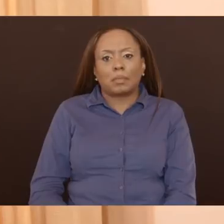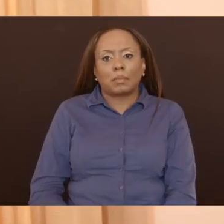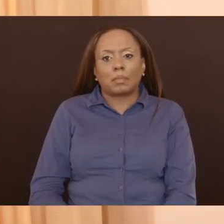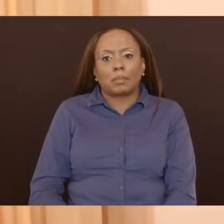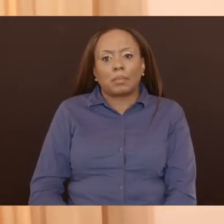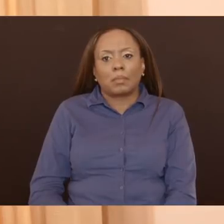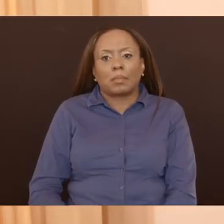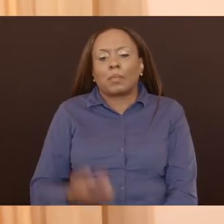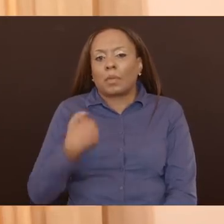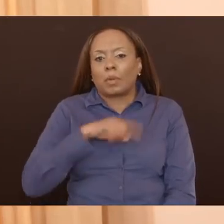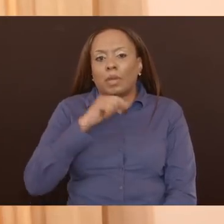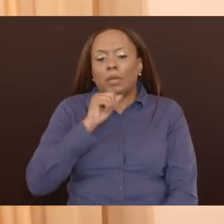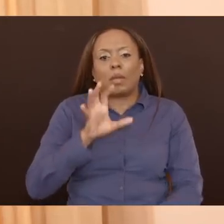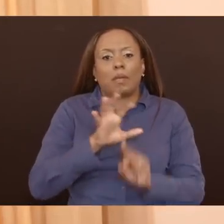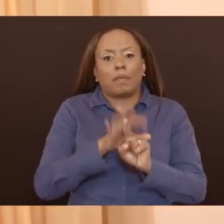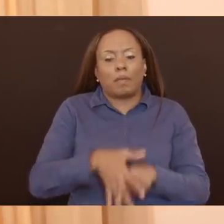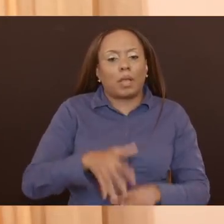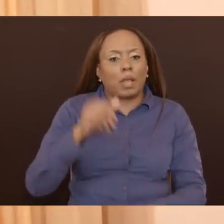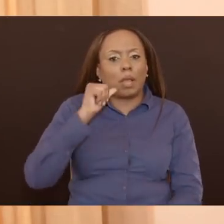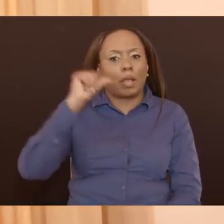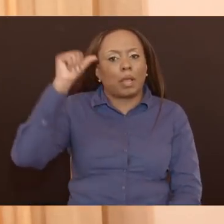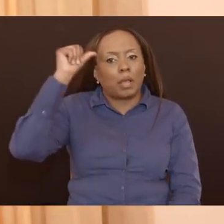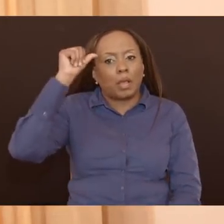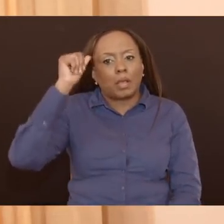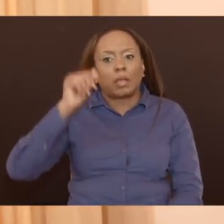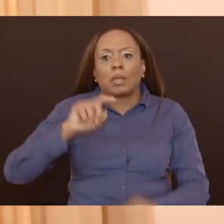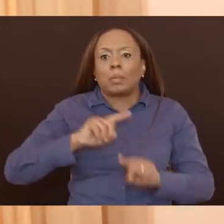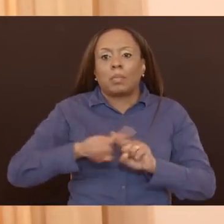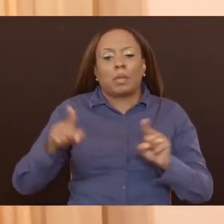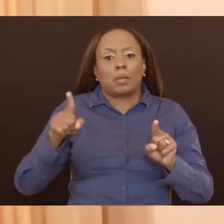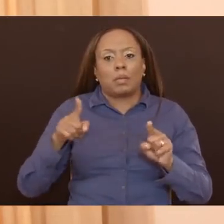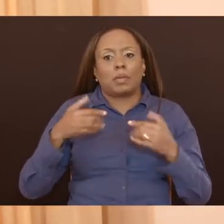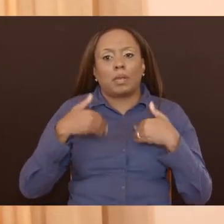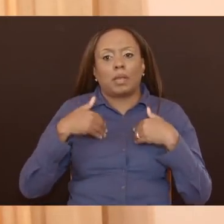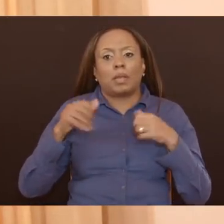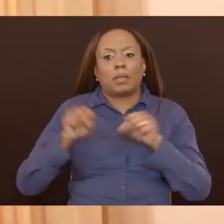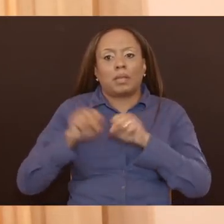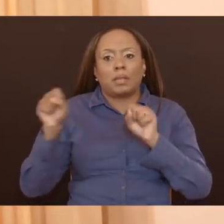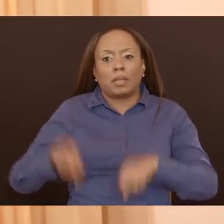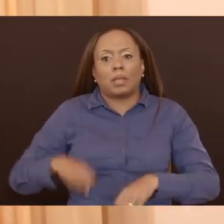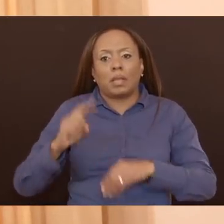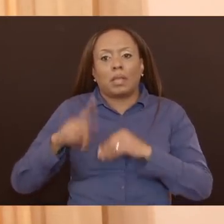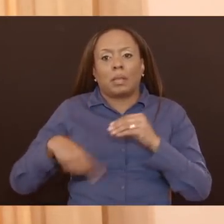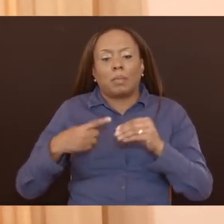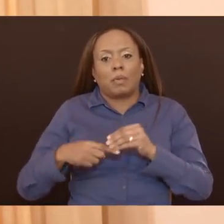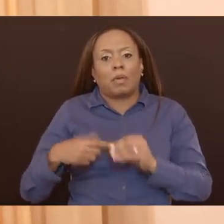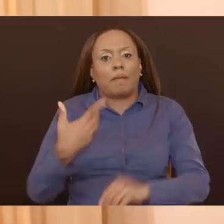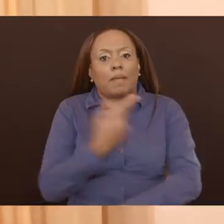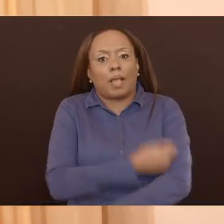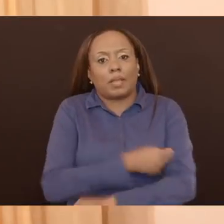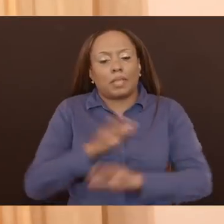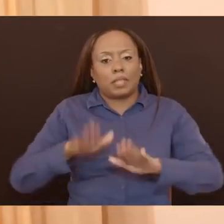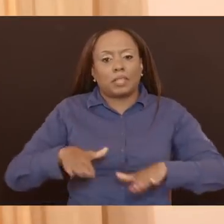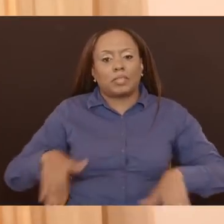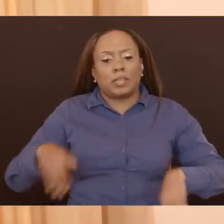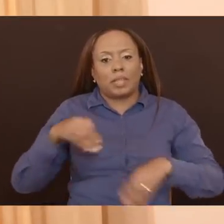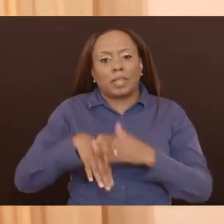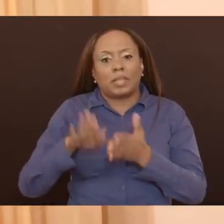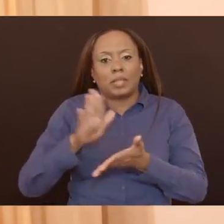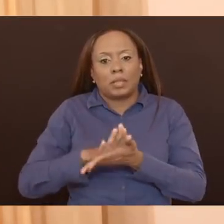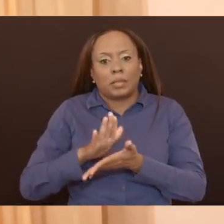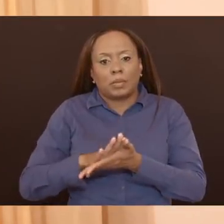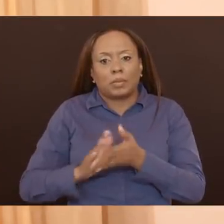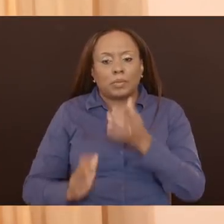a system that has been in place for decades, even before I was born, with respect to the vaccination of children in schools. On the